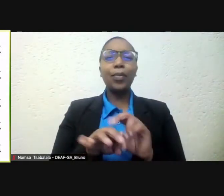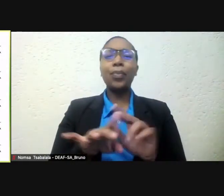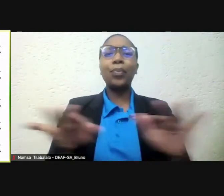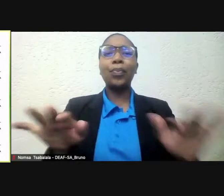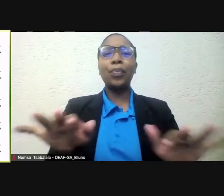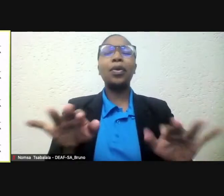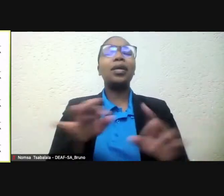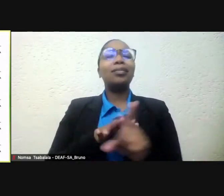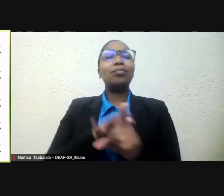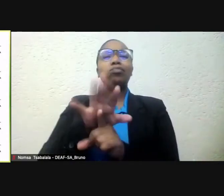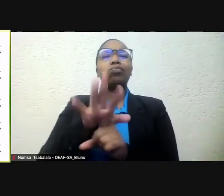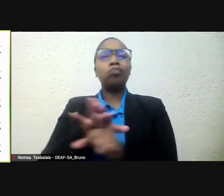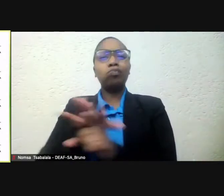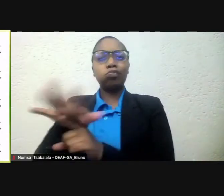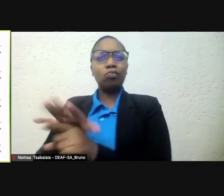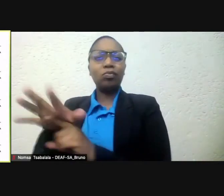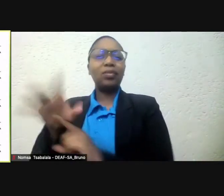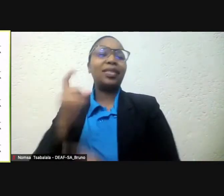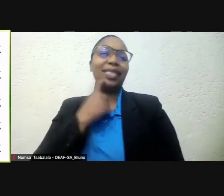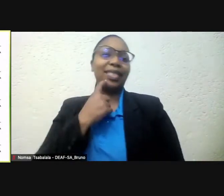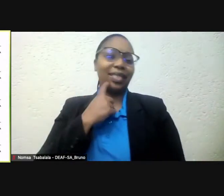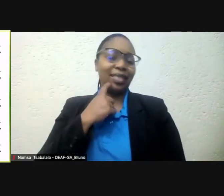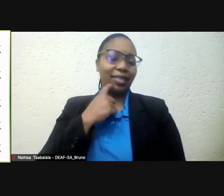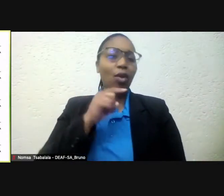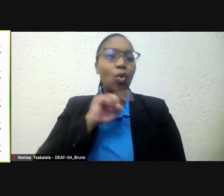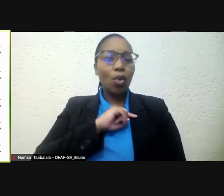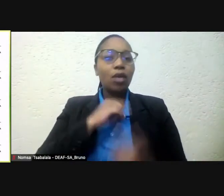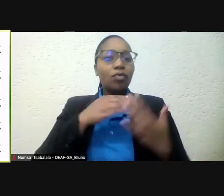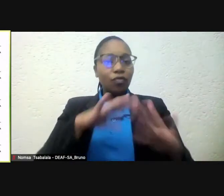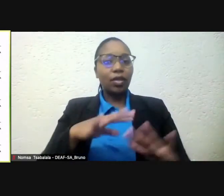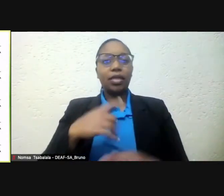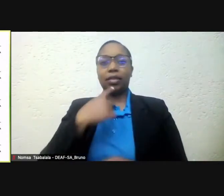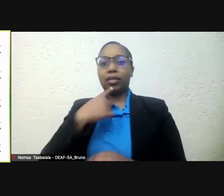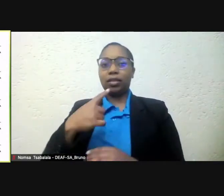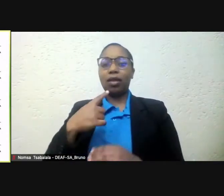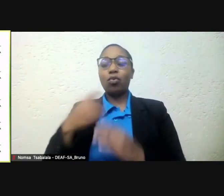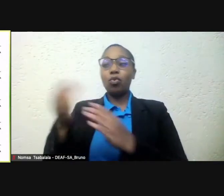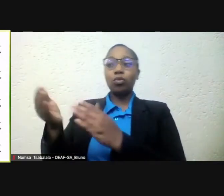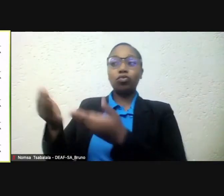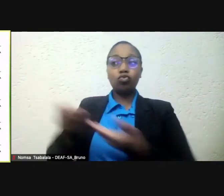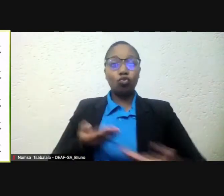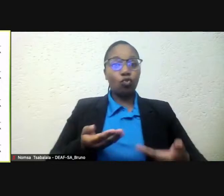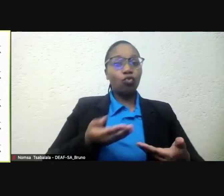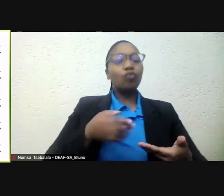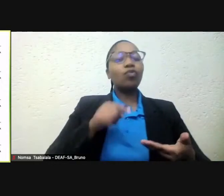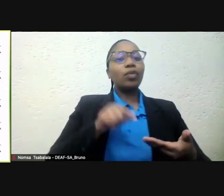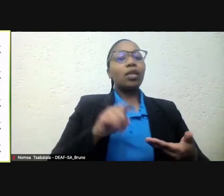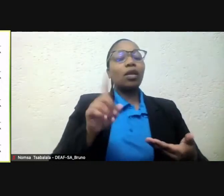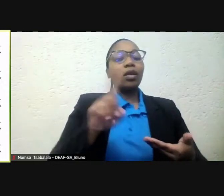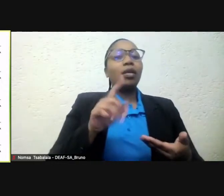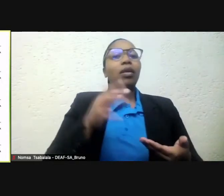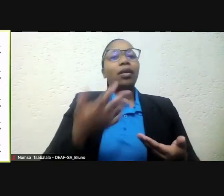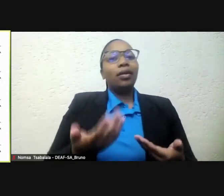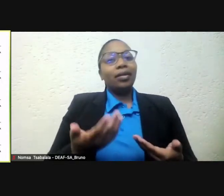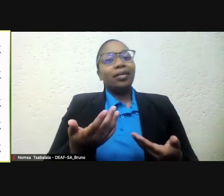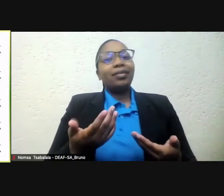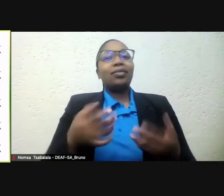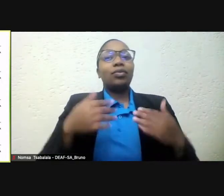that, as we have indicated in the introduction, that when we started seeing the rise, they could